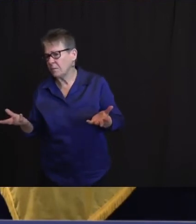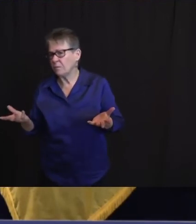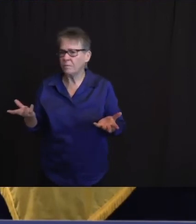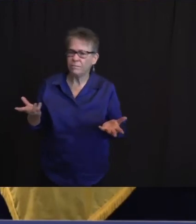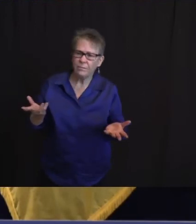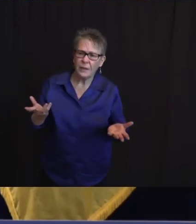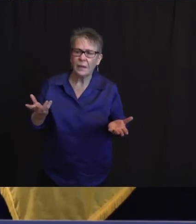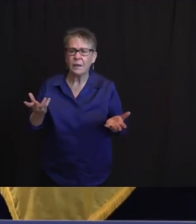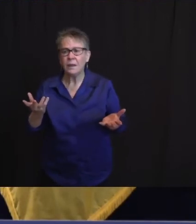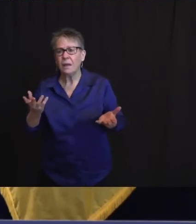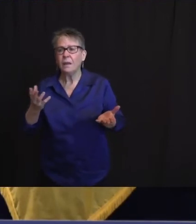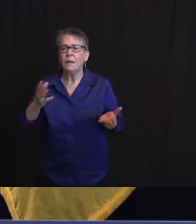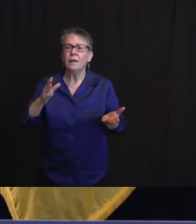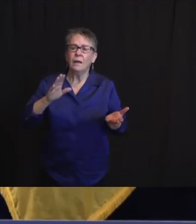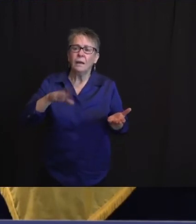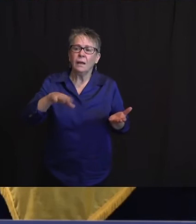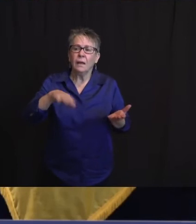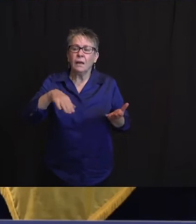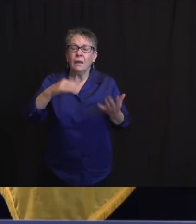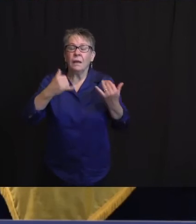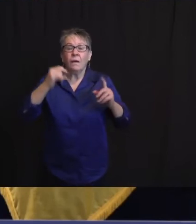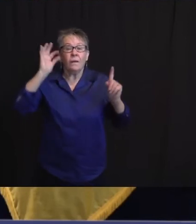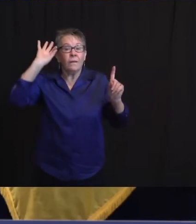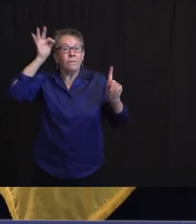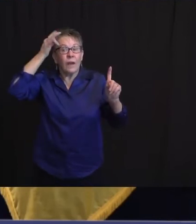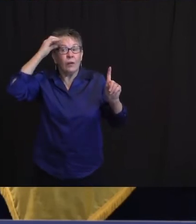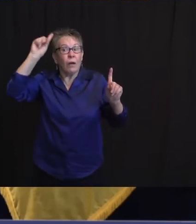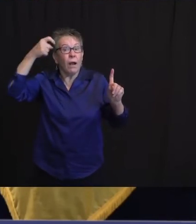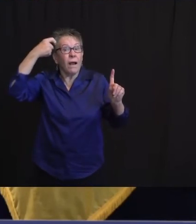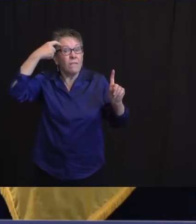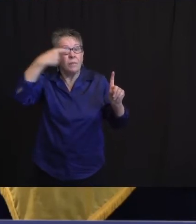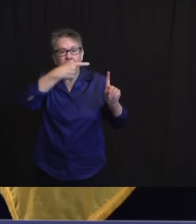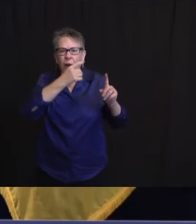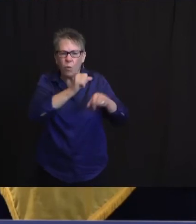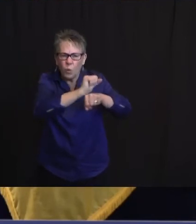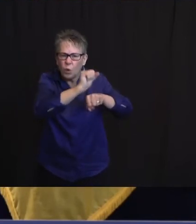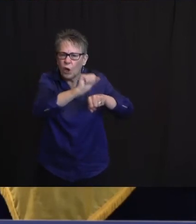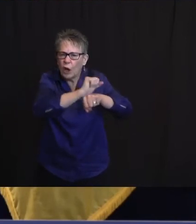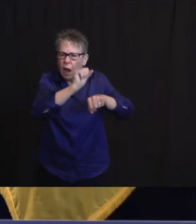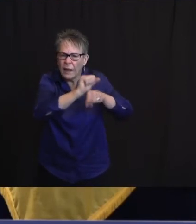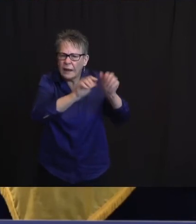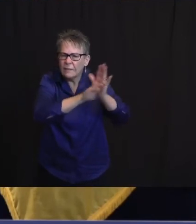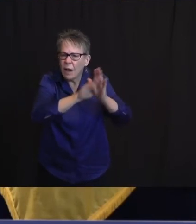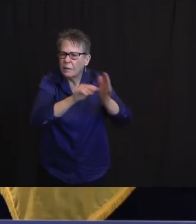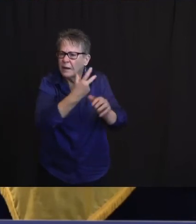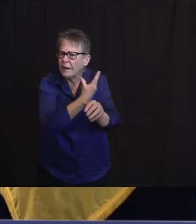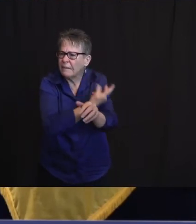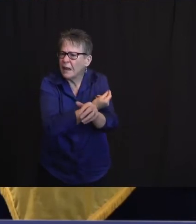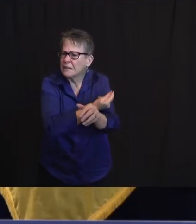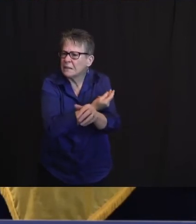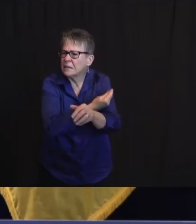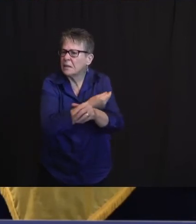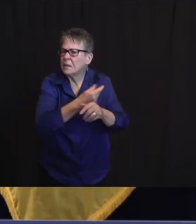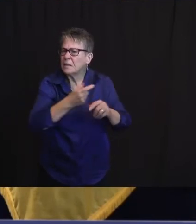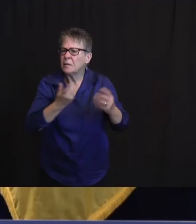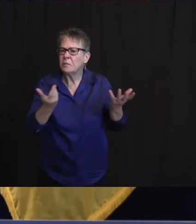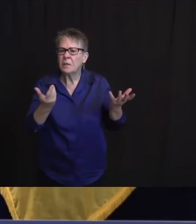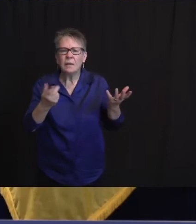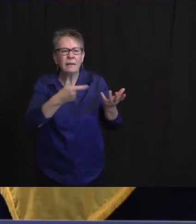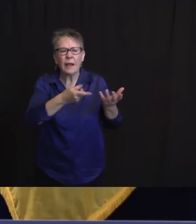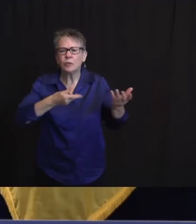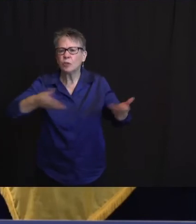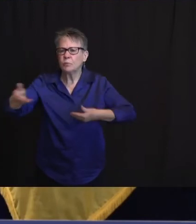amount of credit for the development of the vaccine. You're basically shipping these out and asking the very people who are at the